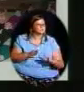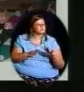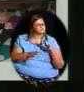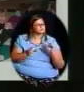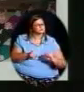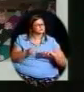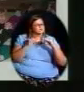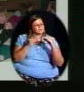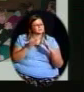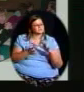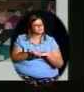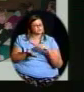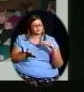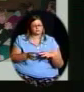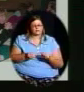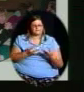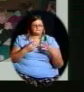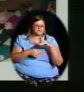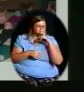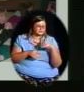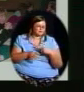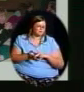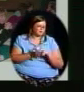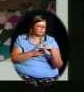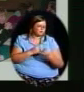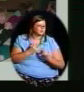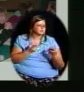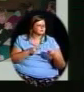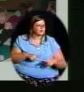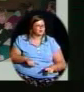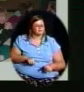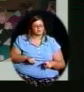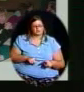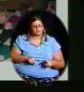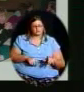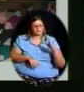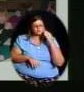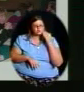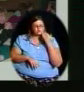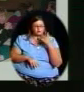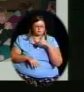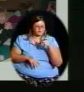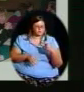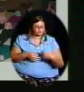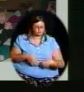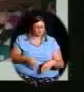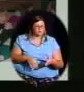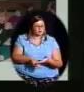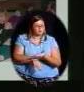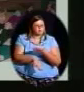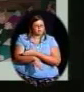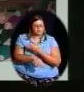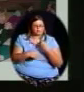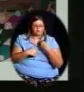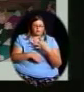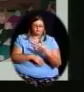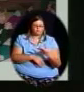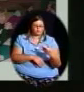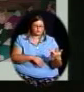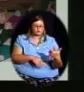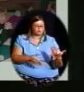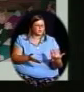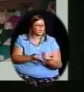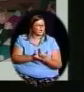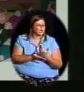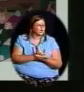Many summer projects that have been going on. As you know, because you have been approving them, we had 43 new curriculums that